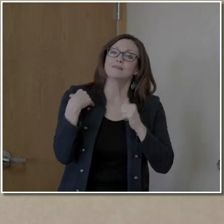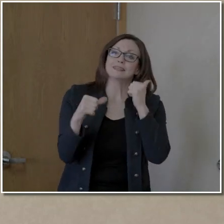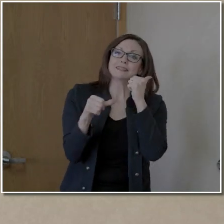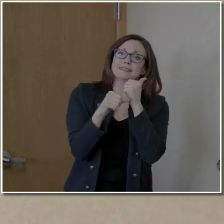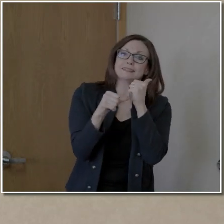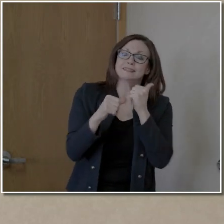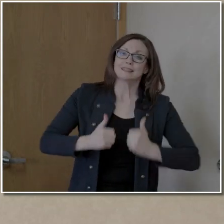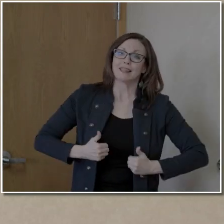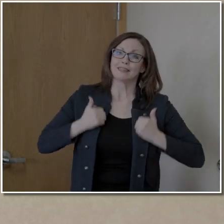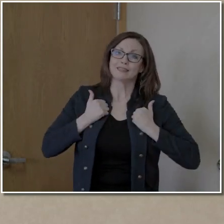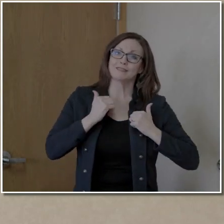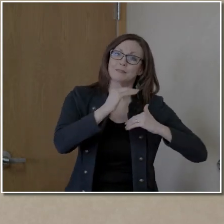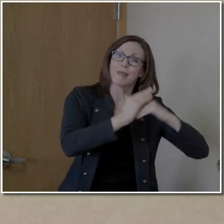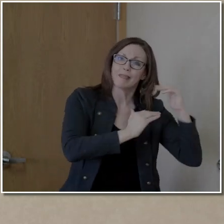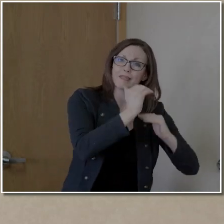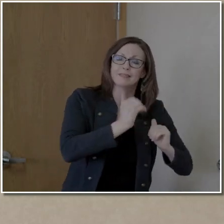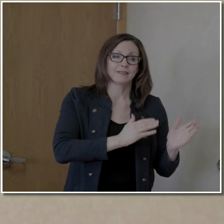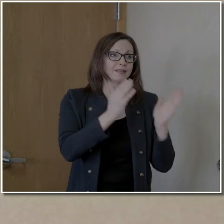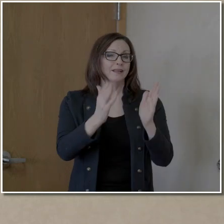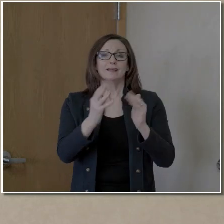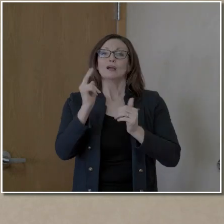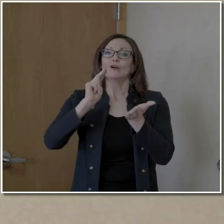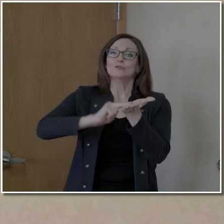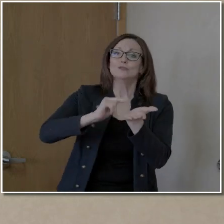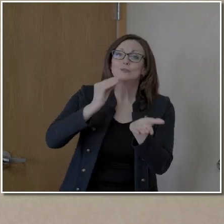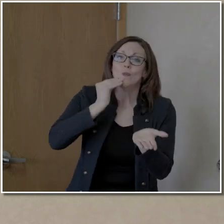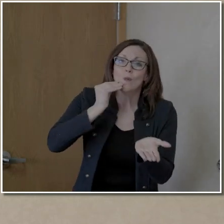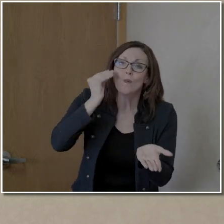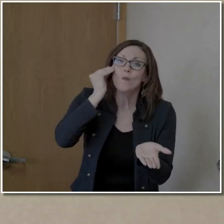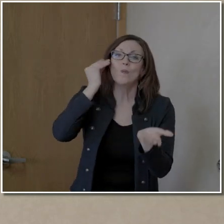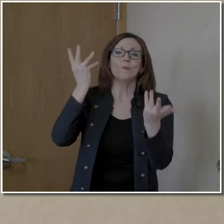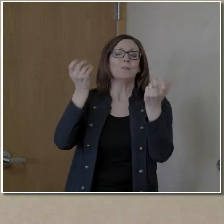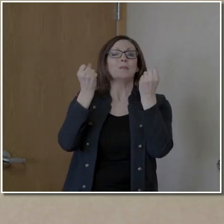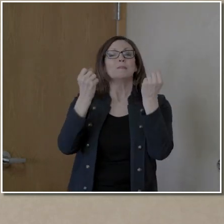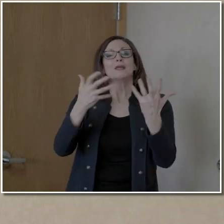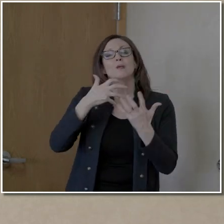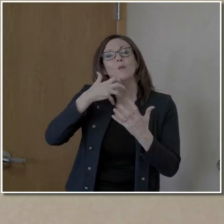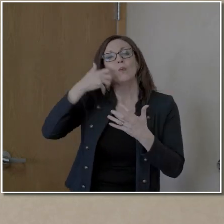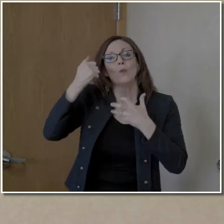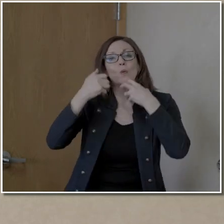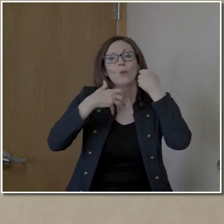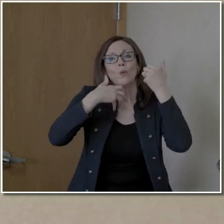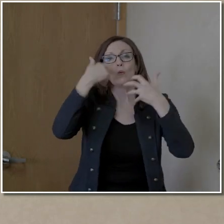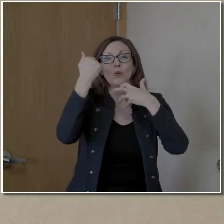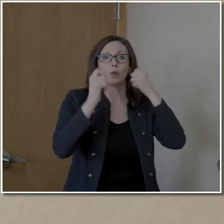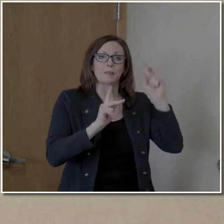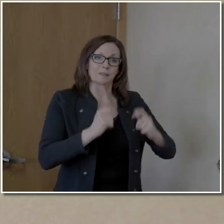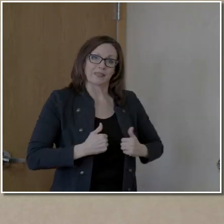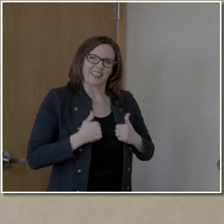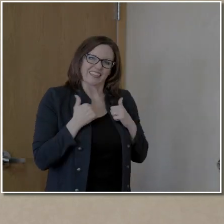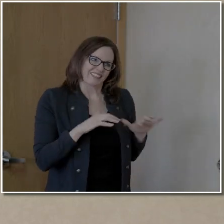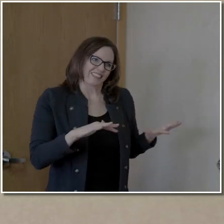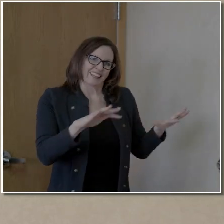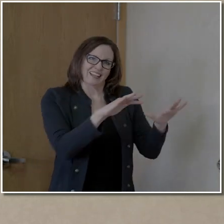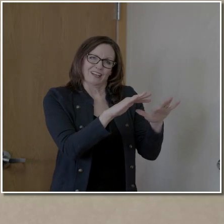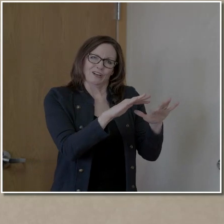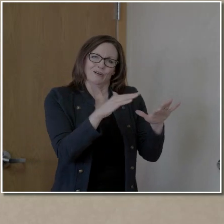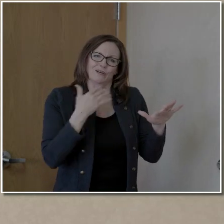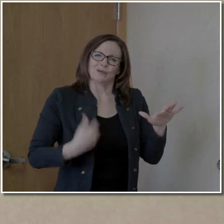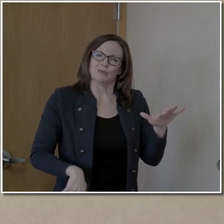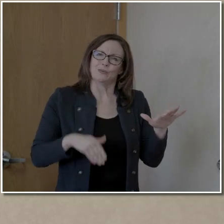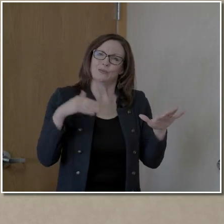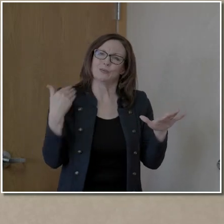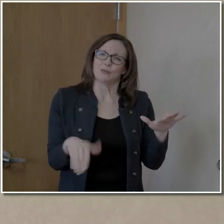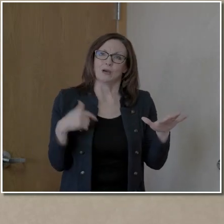high. We are really proud of the way our long-term care facilities across the state have responded to guidance